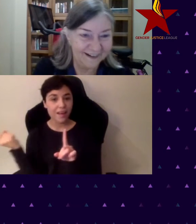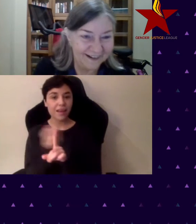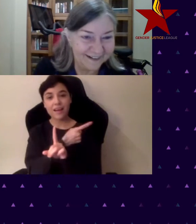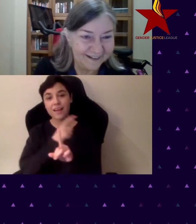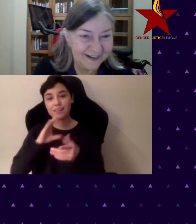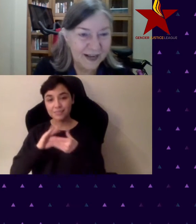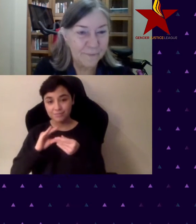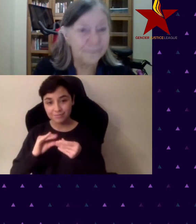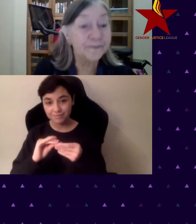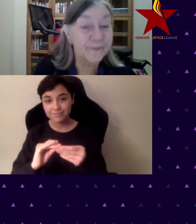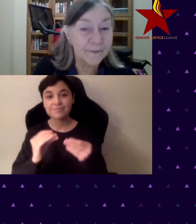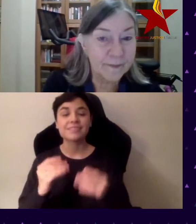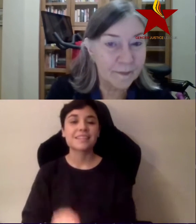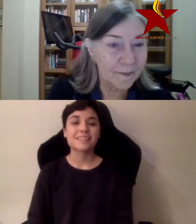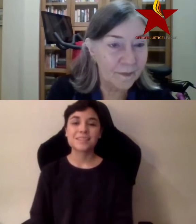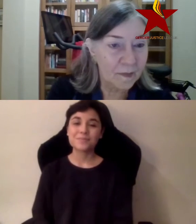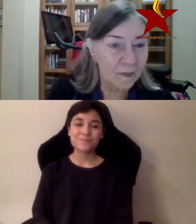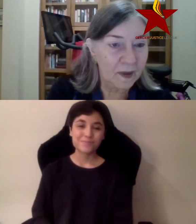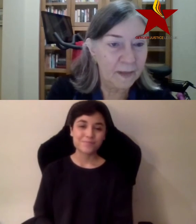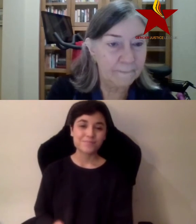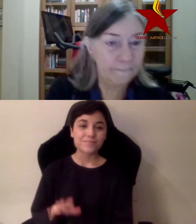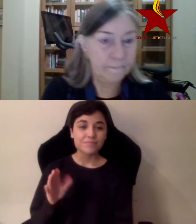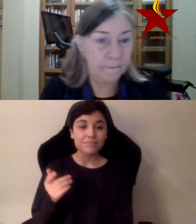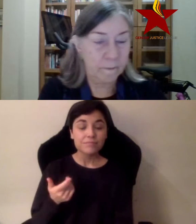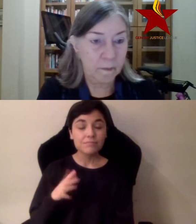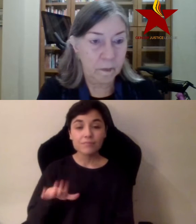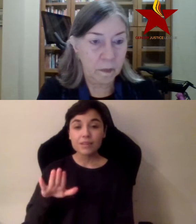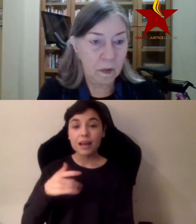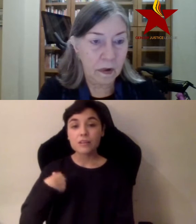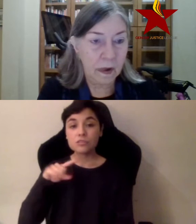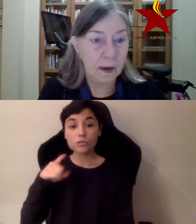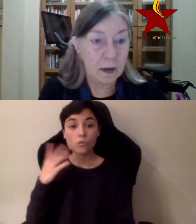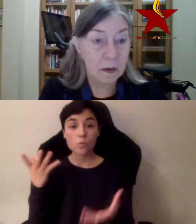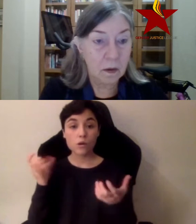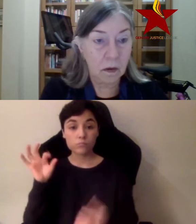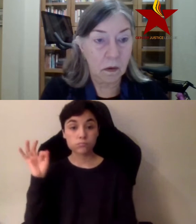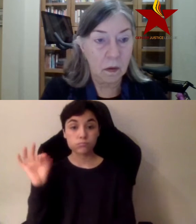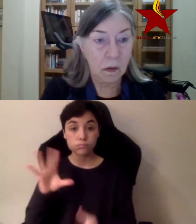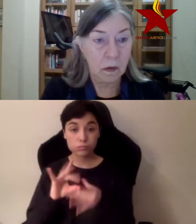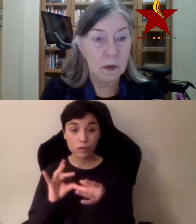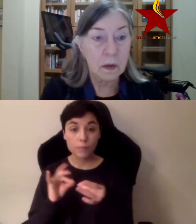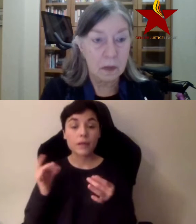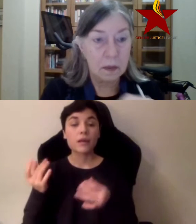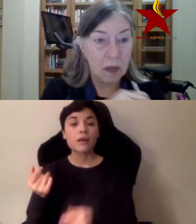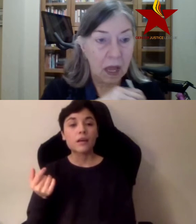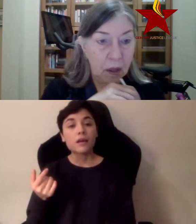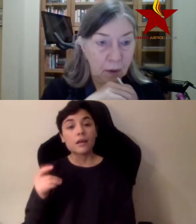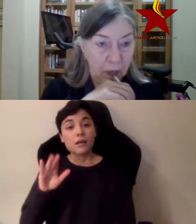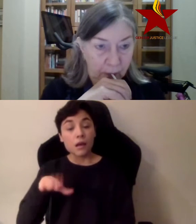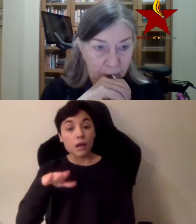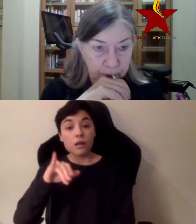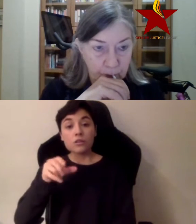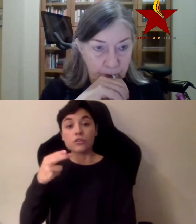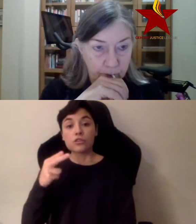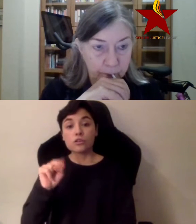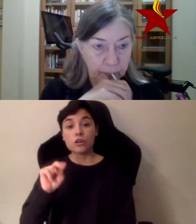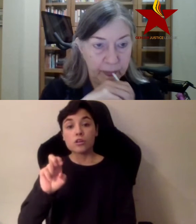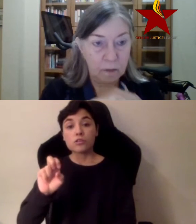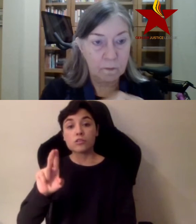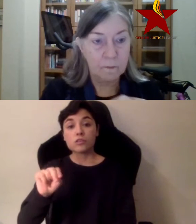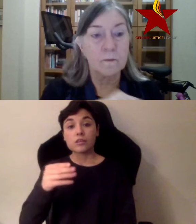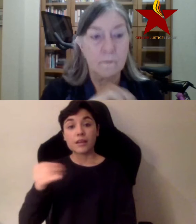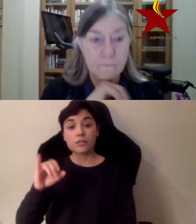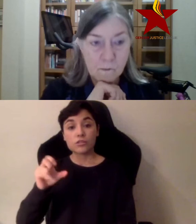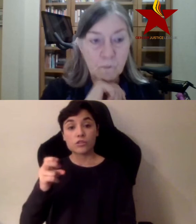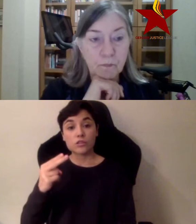did, Rico, really quick, let me just correct. I did have a chance to think about that. And it was the Johnson & Johnson vaccine that actually had that tough strain.